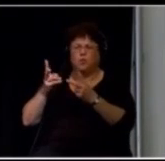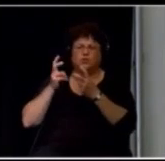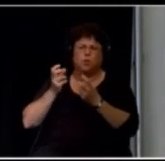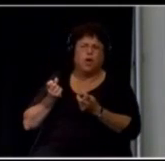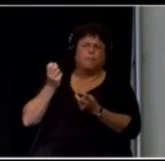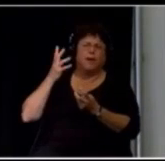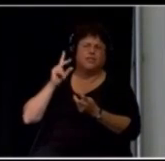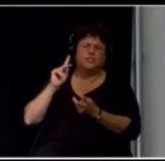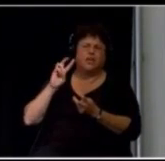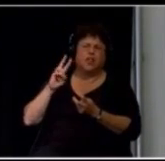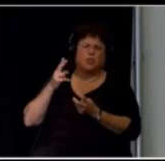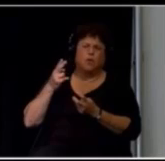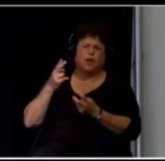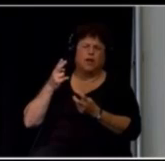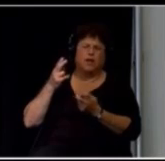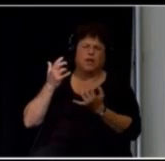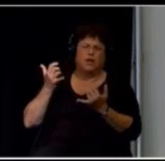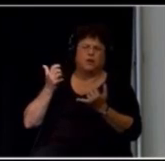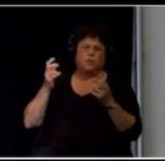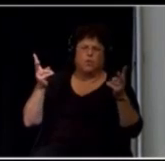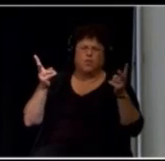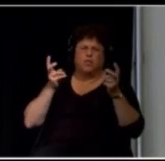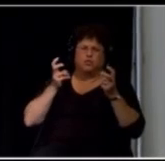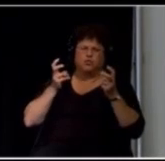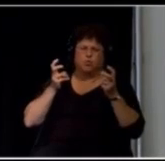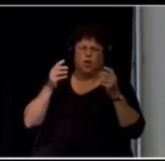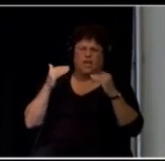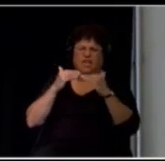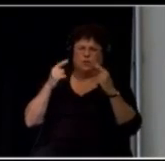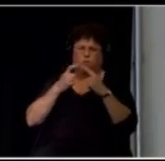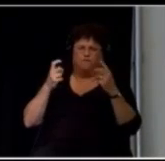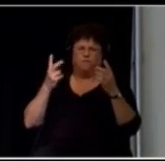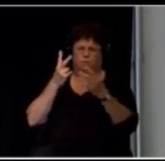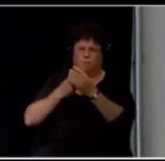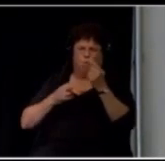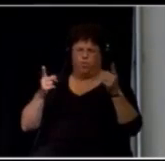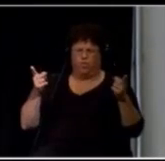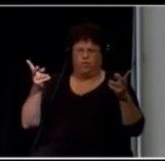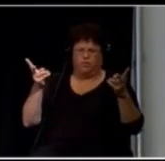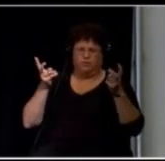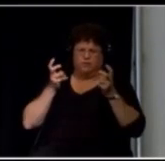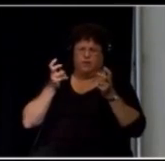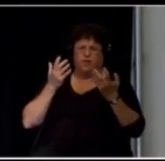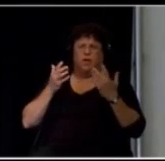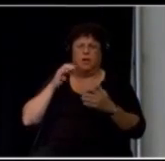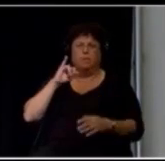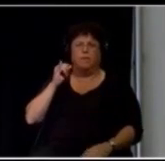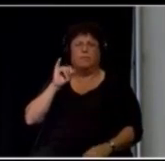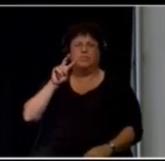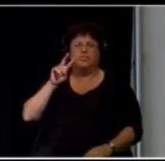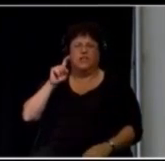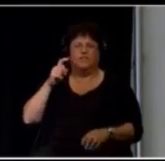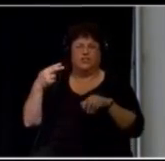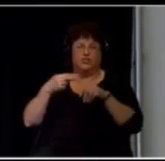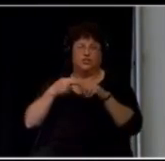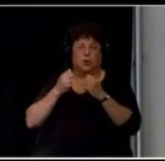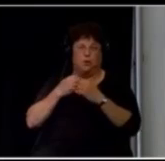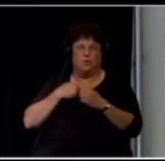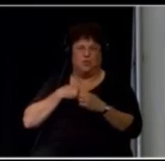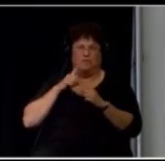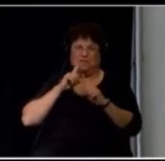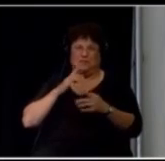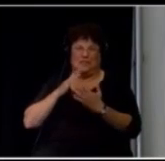it would currently, I believe, draw equally from both. Maybe JV should join me on the stage and answer some of these